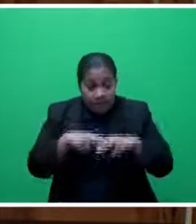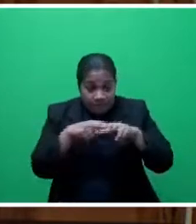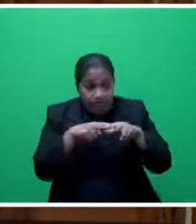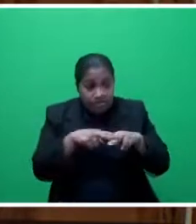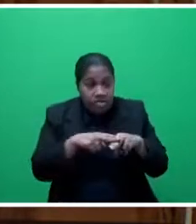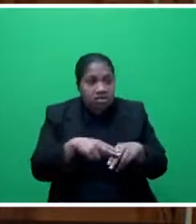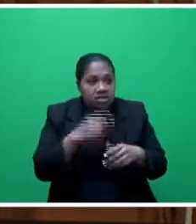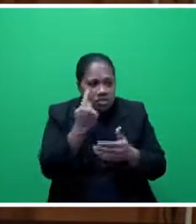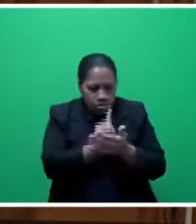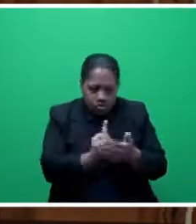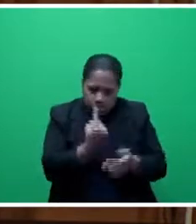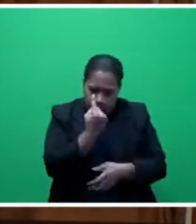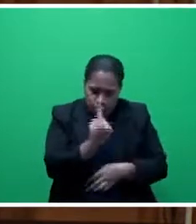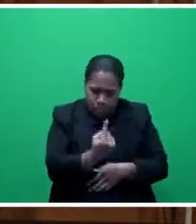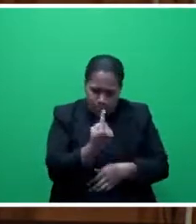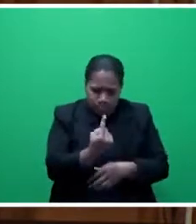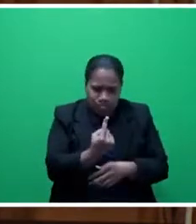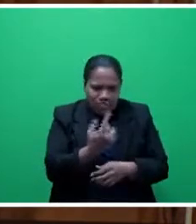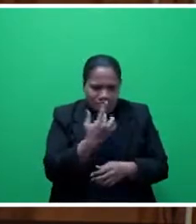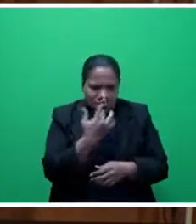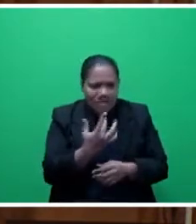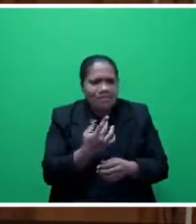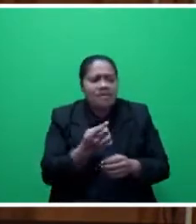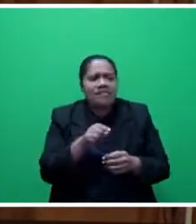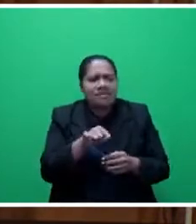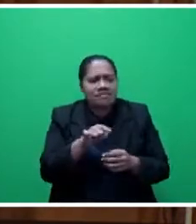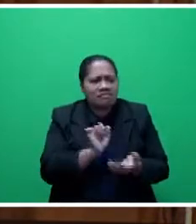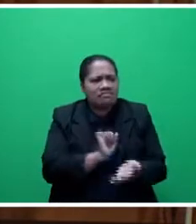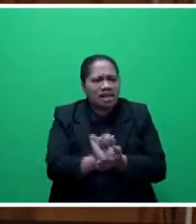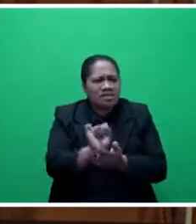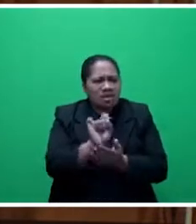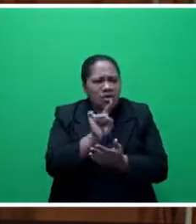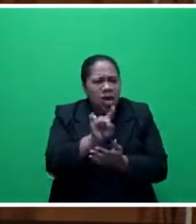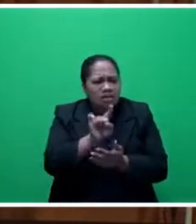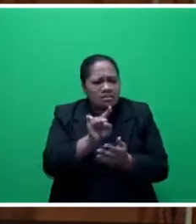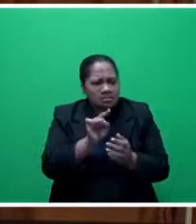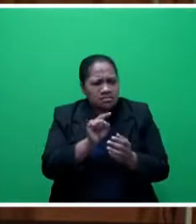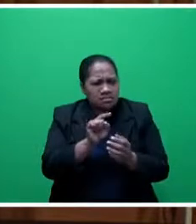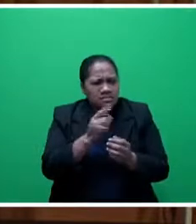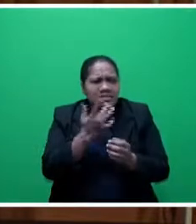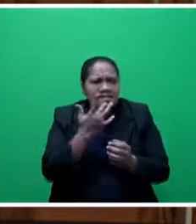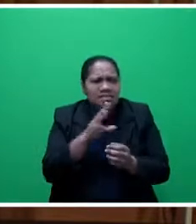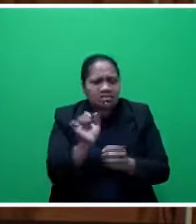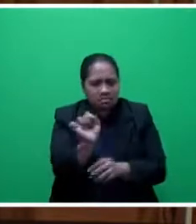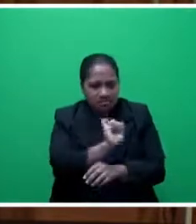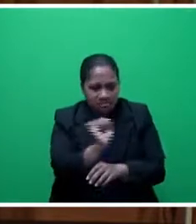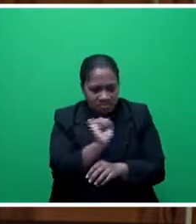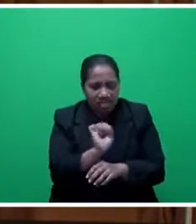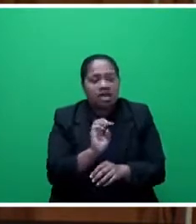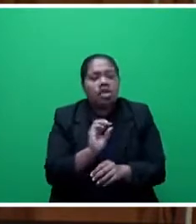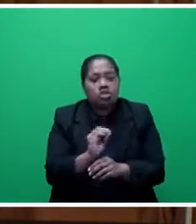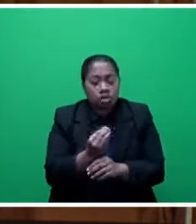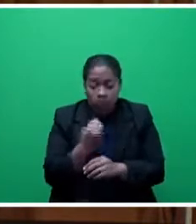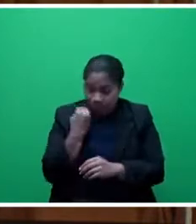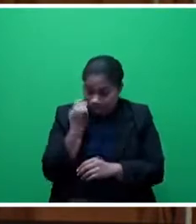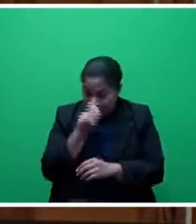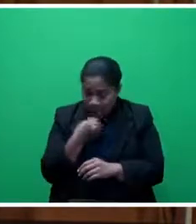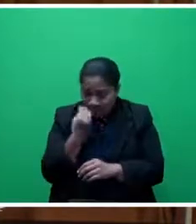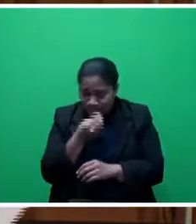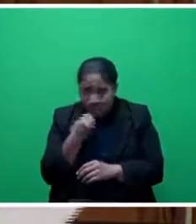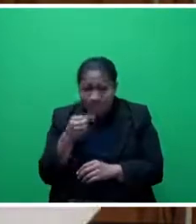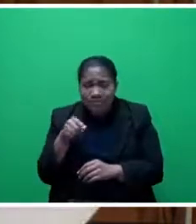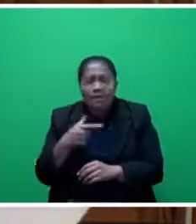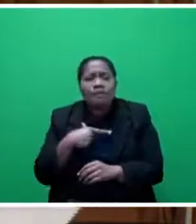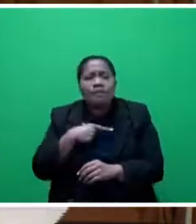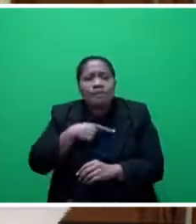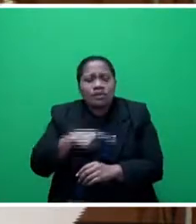one dealer in a particular brand of car. So there's not much competition. Similarly, we see with various food items, because there's only one